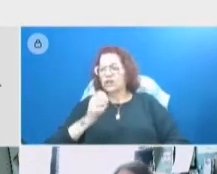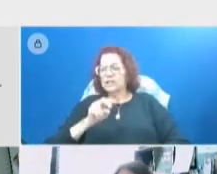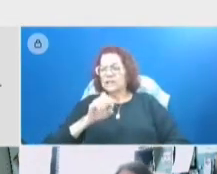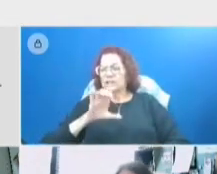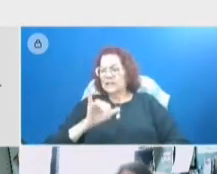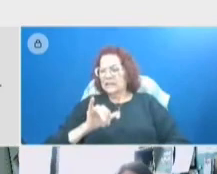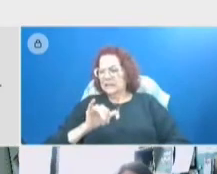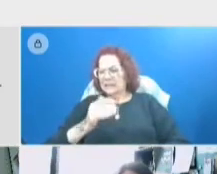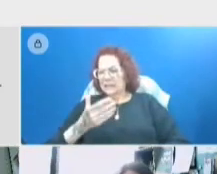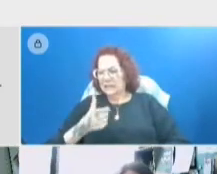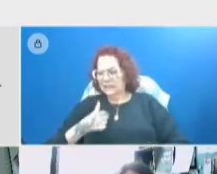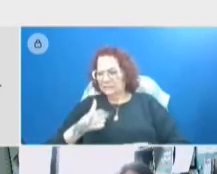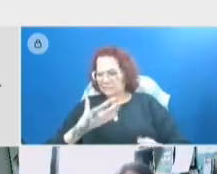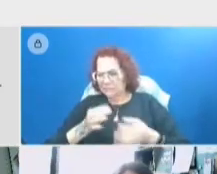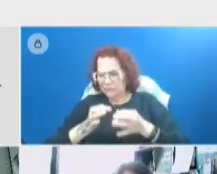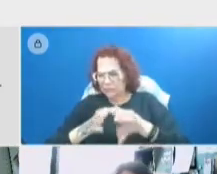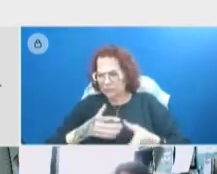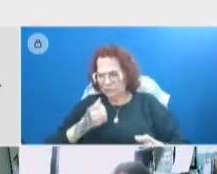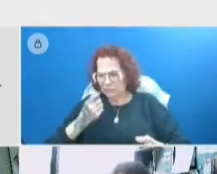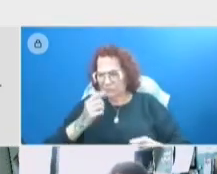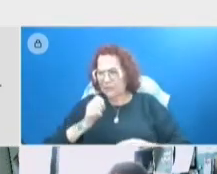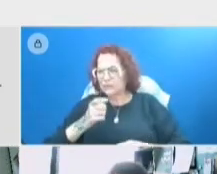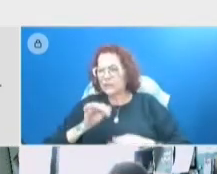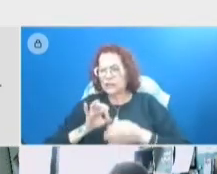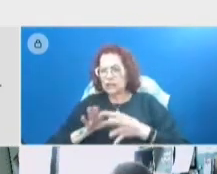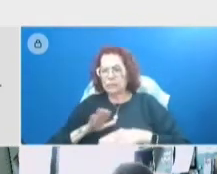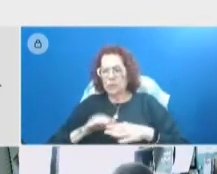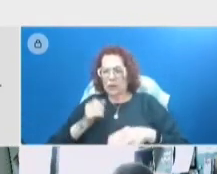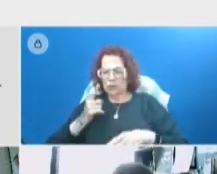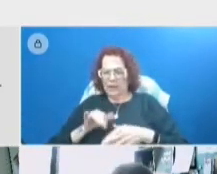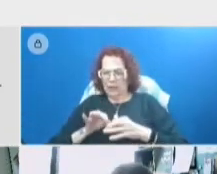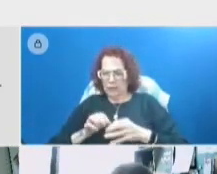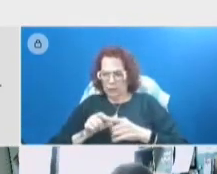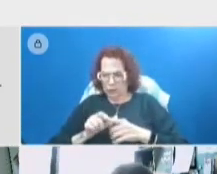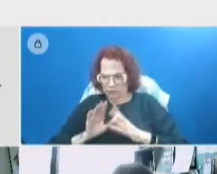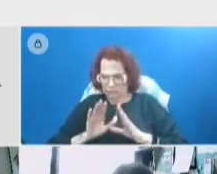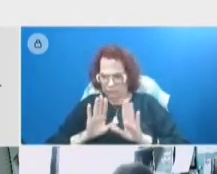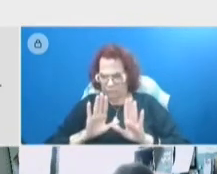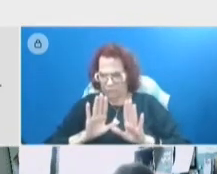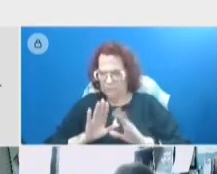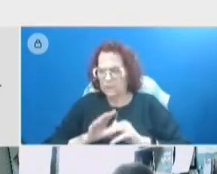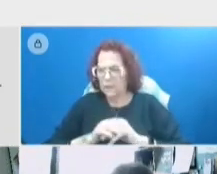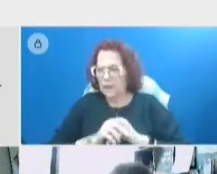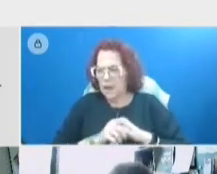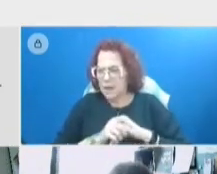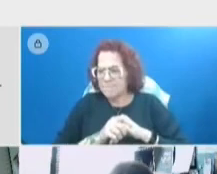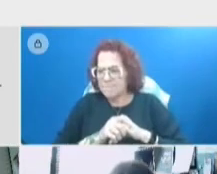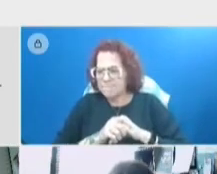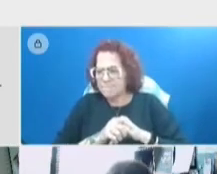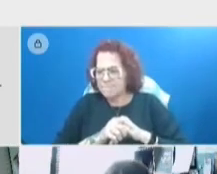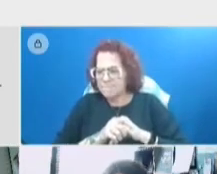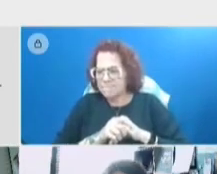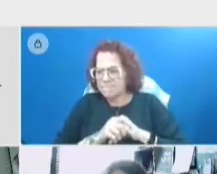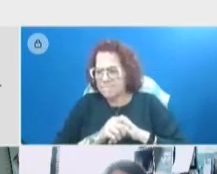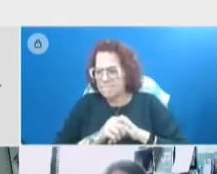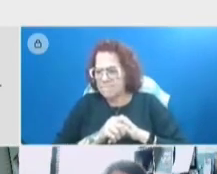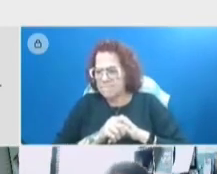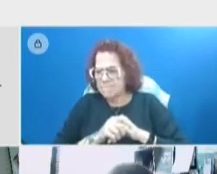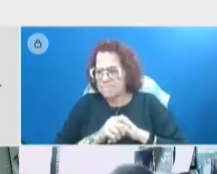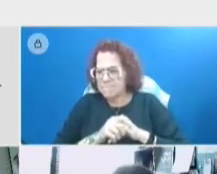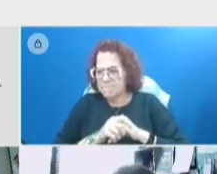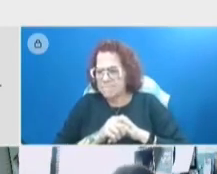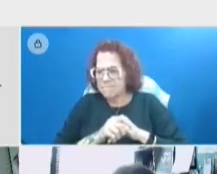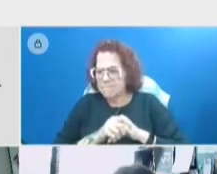that work, and what is the issue that is intending? I haven't seen the text of the bill, to be honest, so I'm just looking off